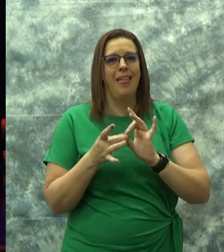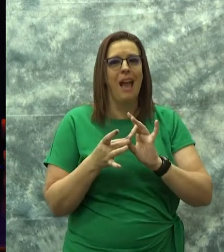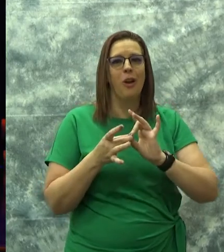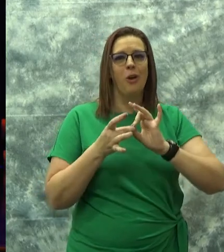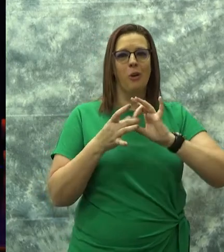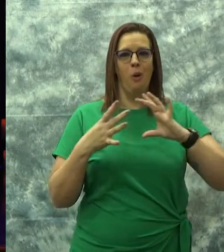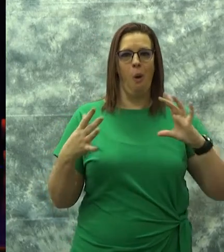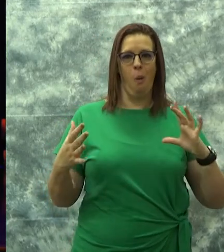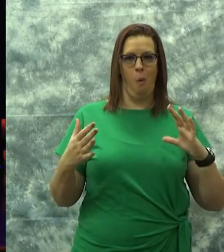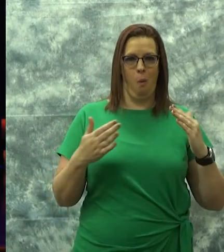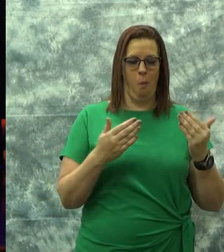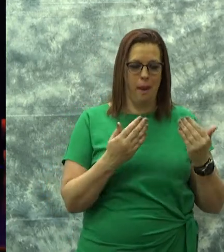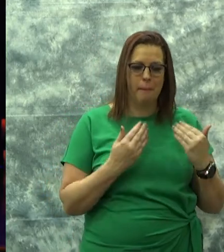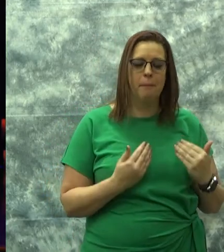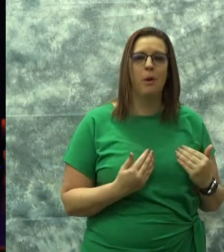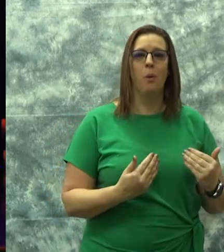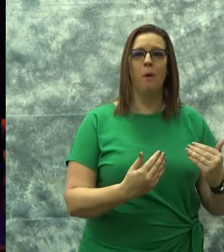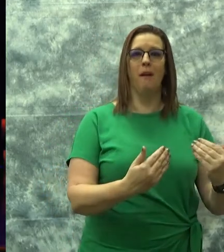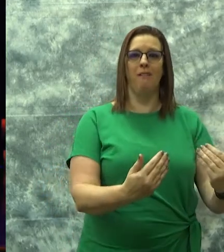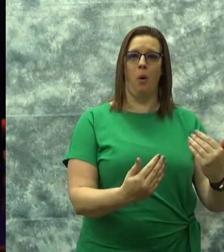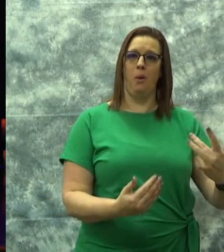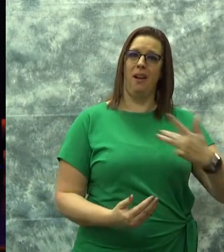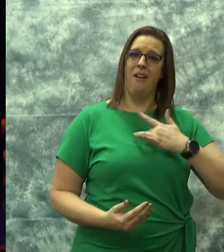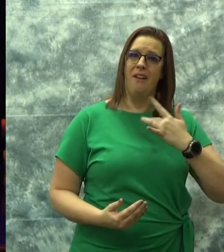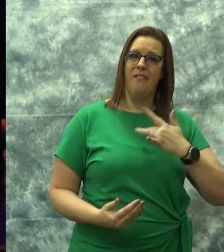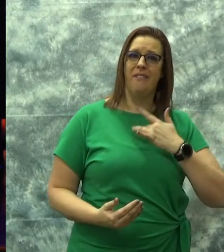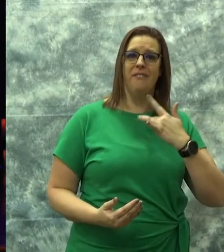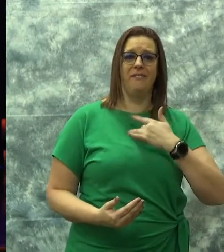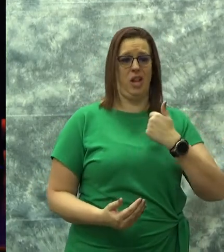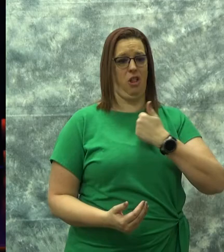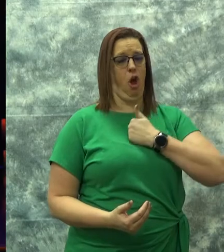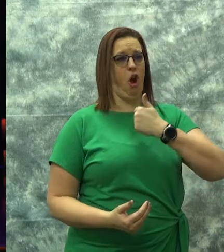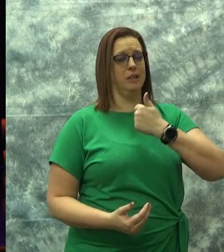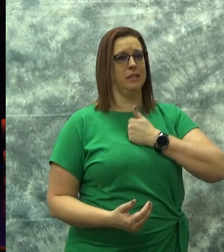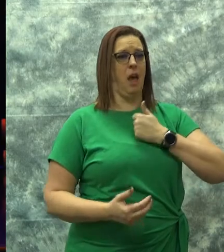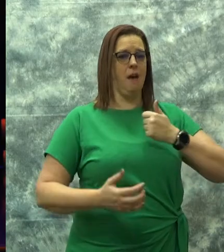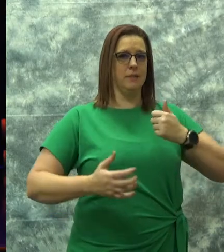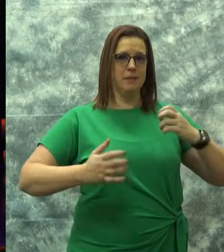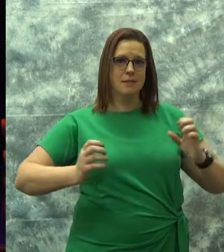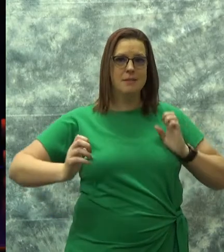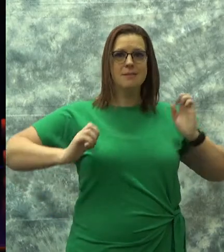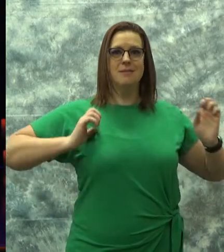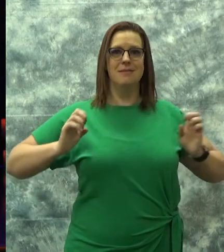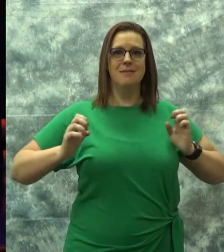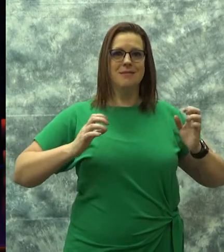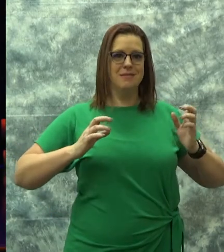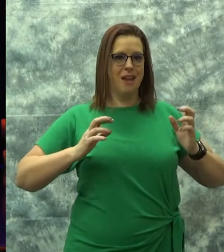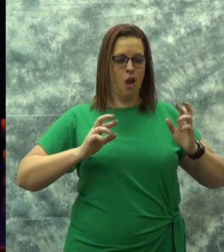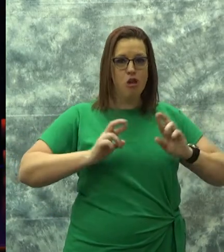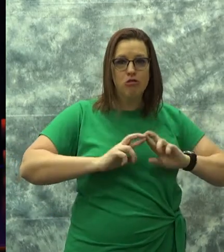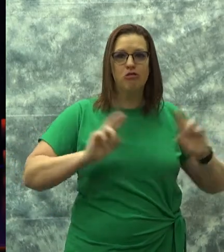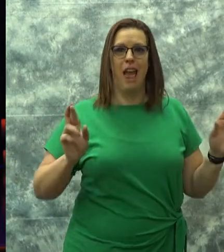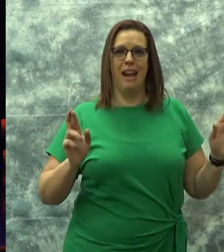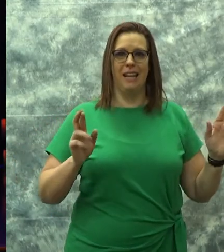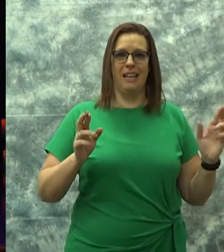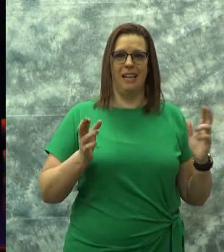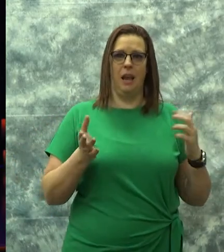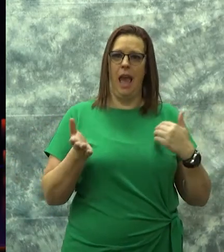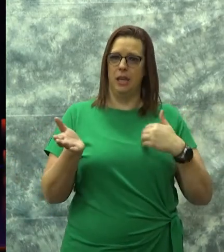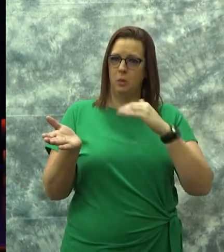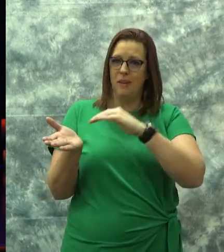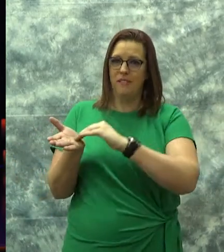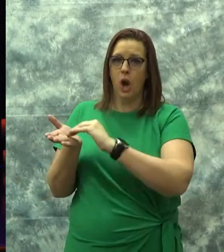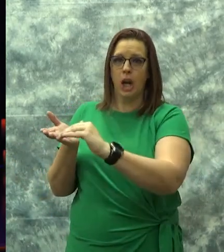go and to move forward and to feel ourselves energized by the freedom that comes as